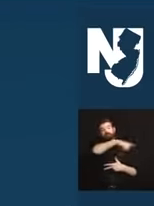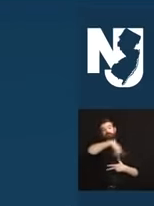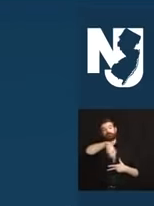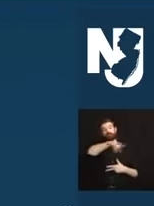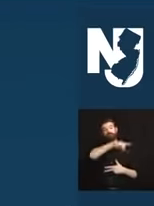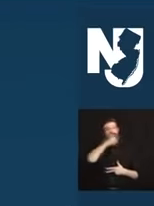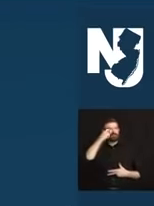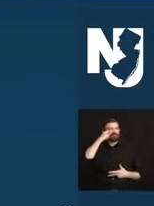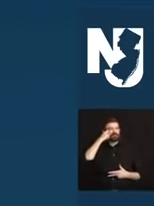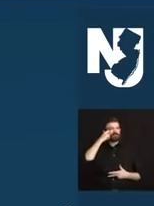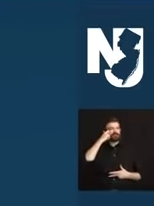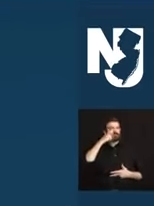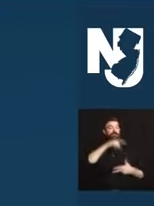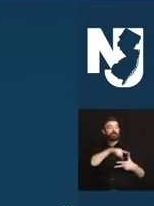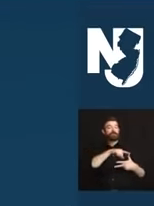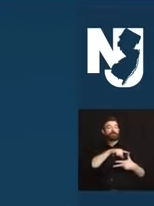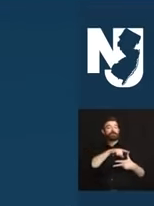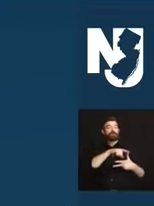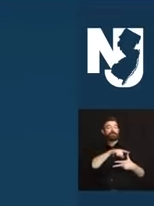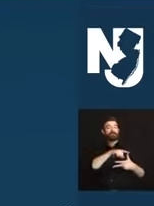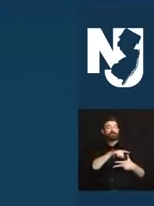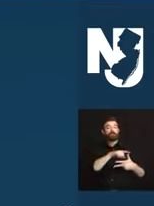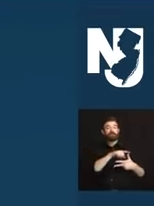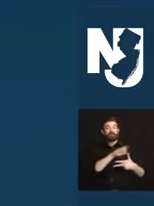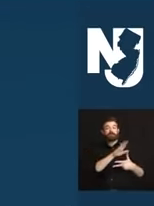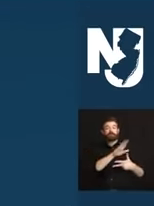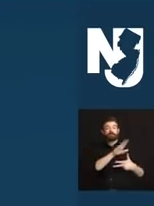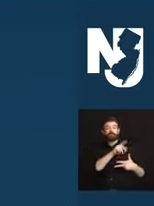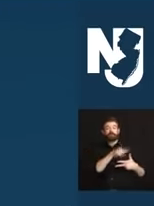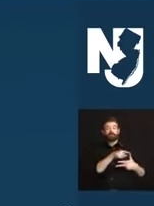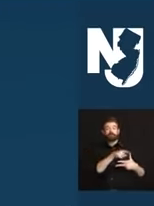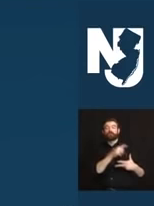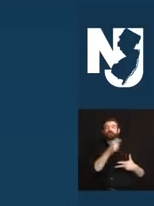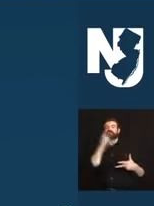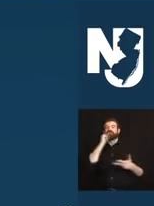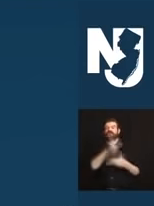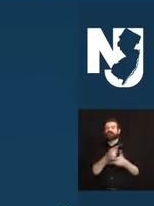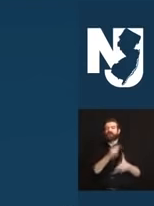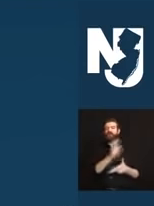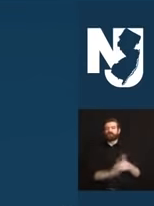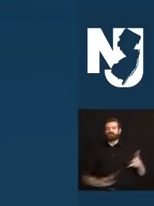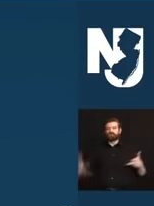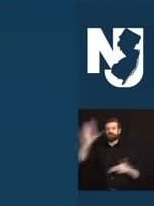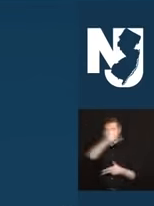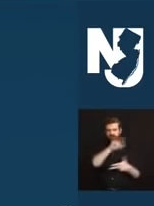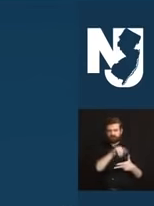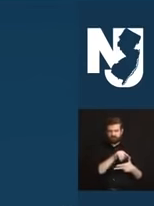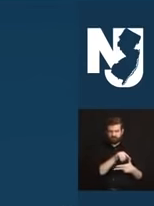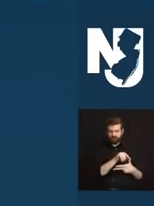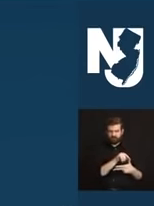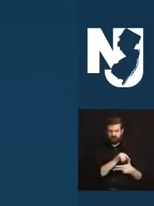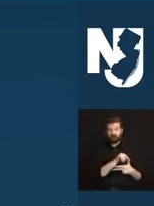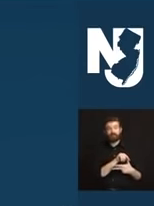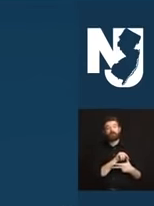college, from University of Michigan and Penn State. He was strong and caring. Jack was the model New Jerseyan. He was